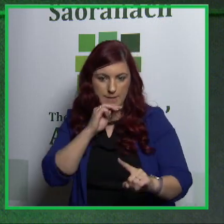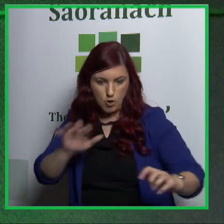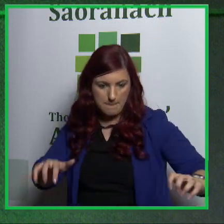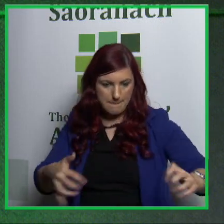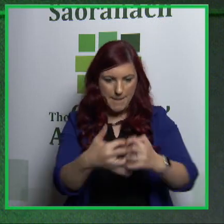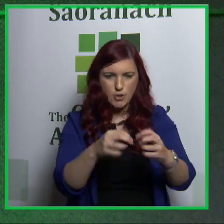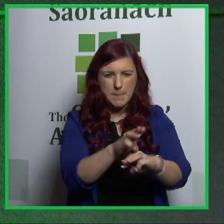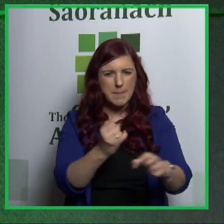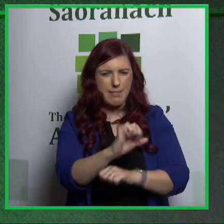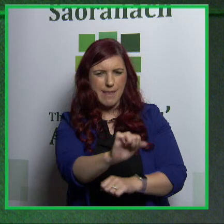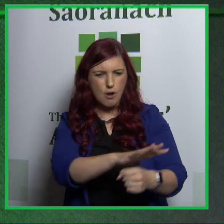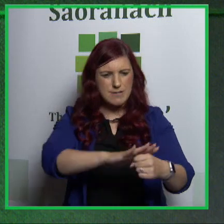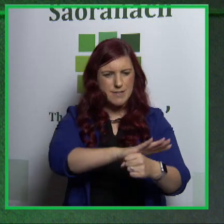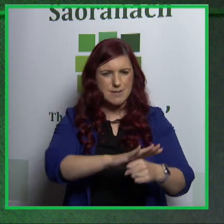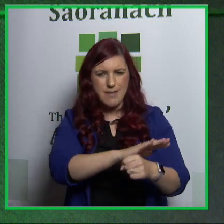you know, kind of